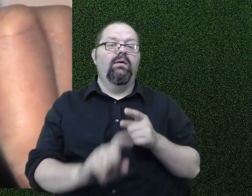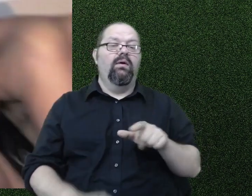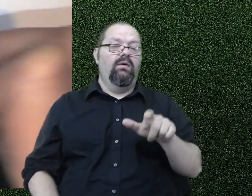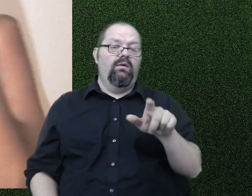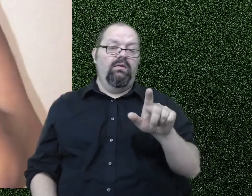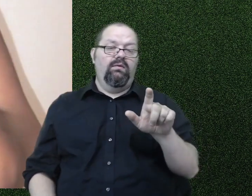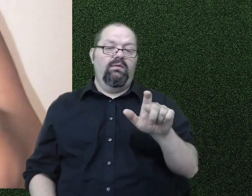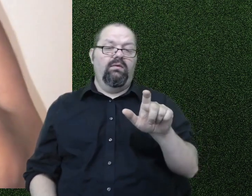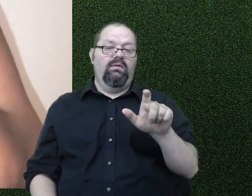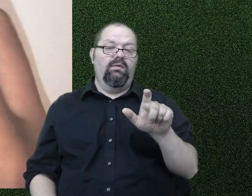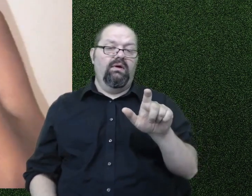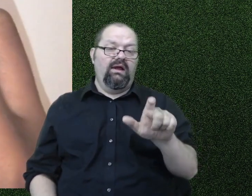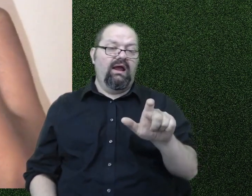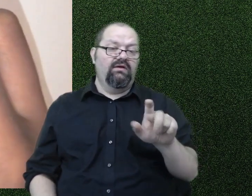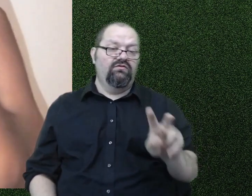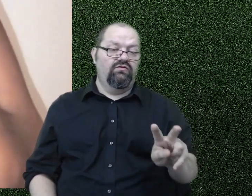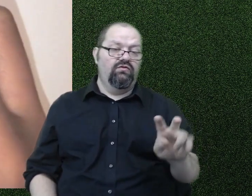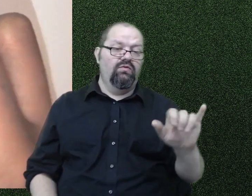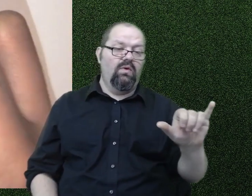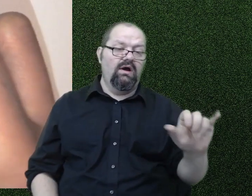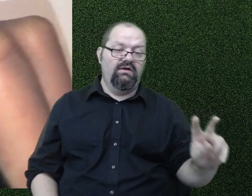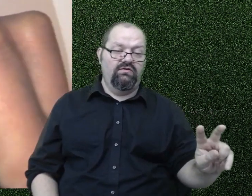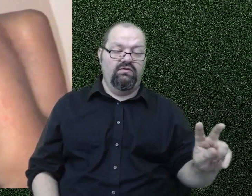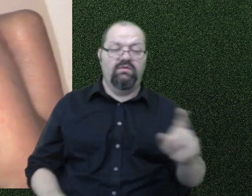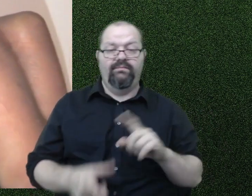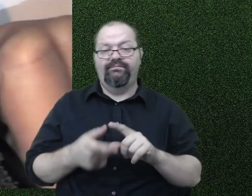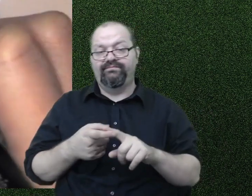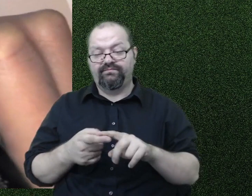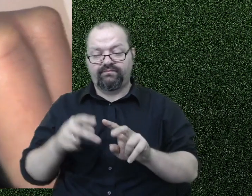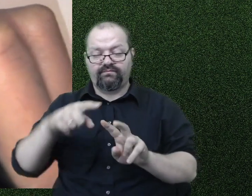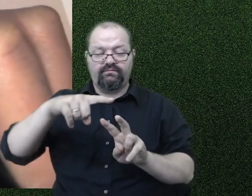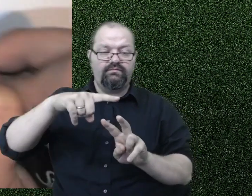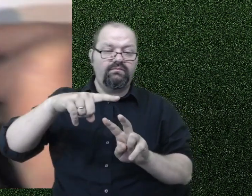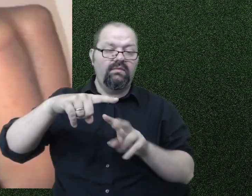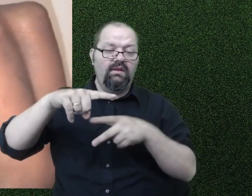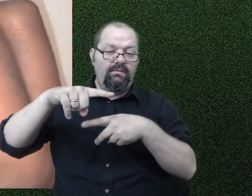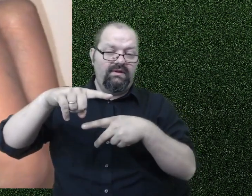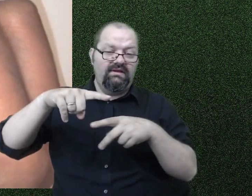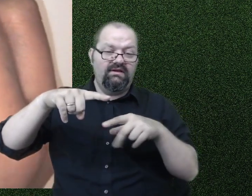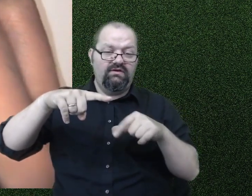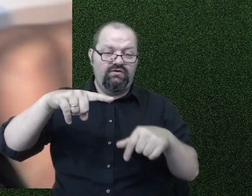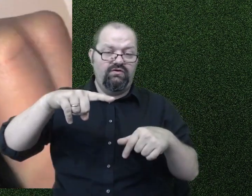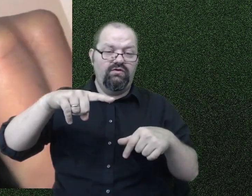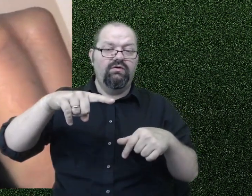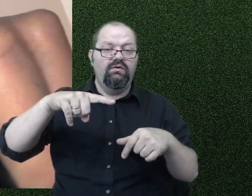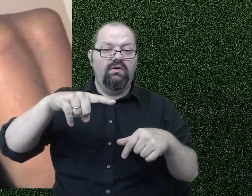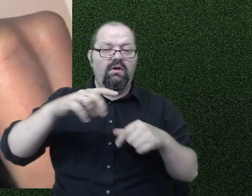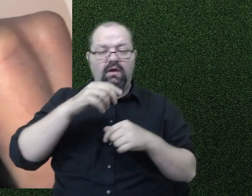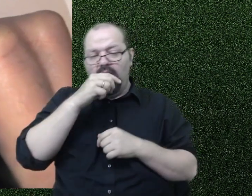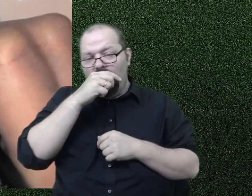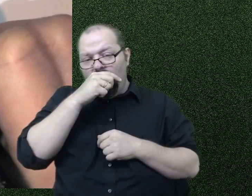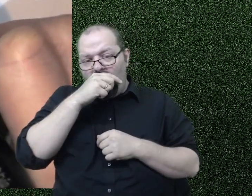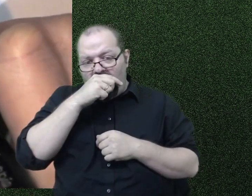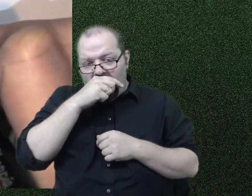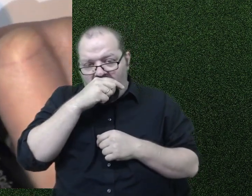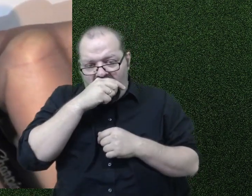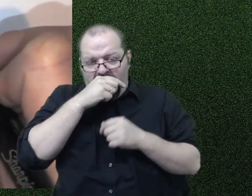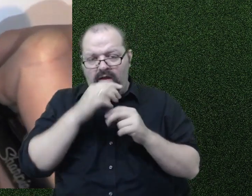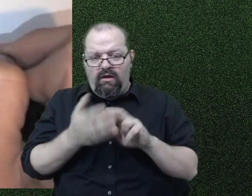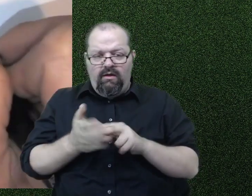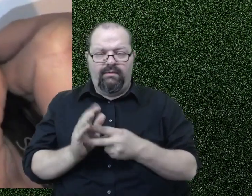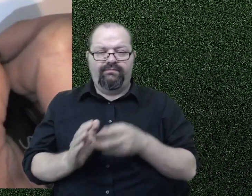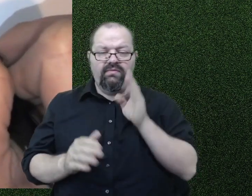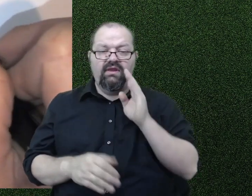y2. Then the vector PQ, as we've seen, comes from taking terminal minus initial. We do x2